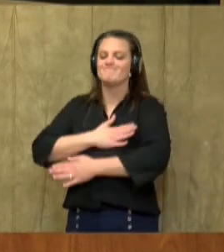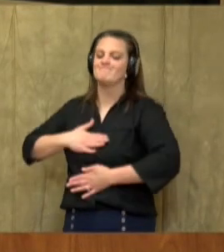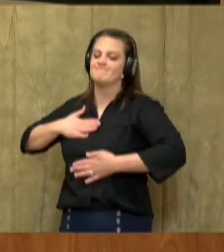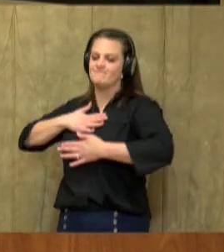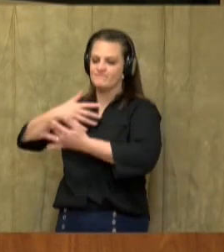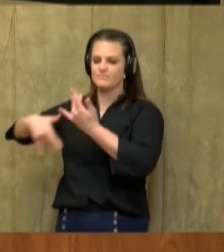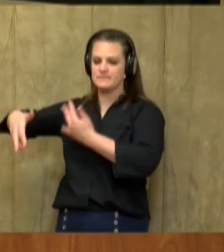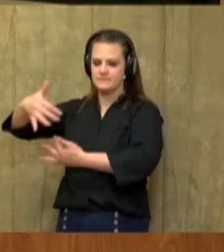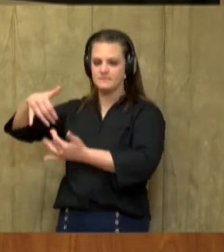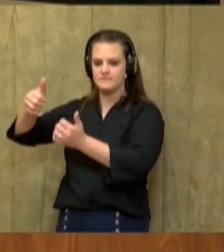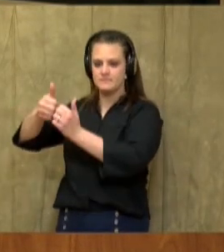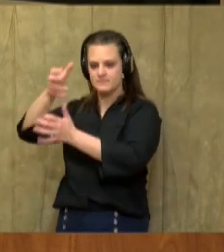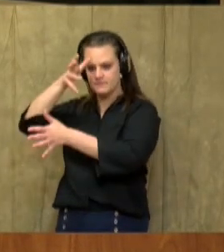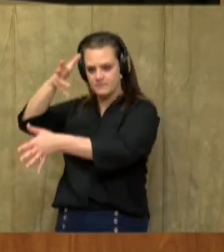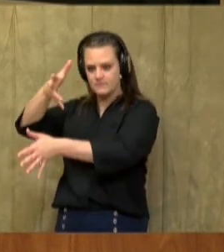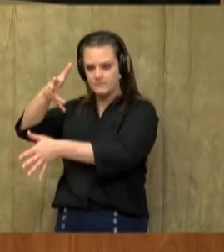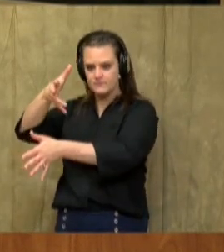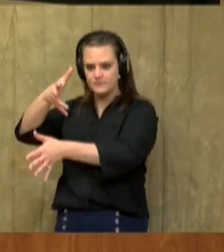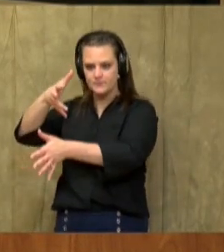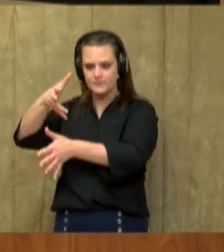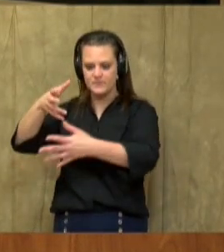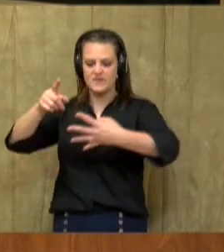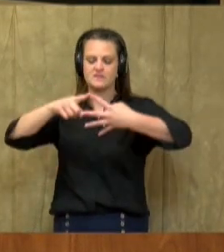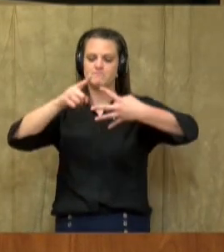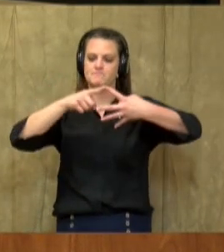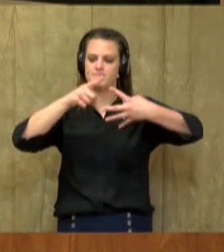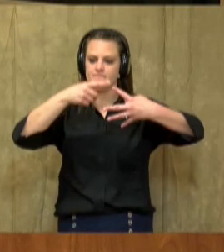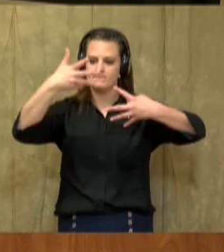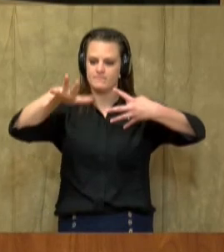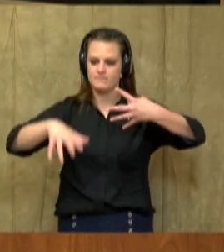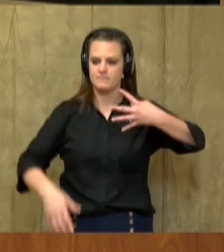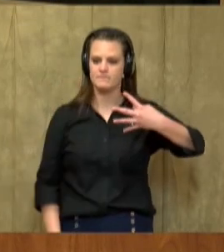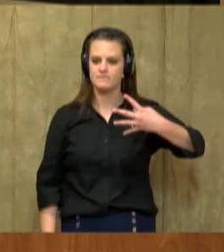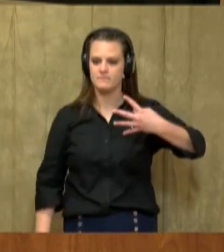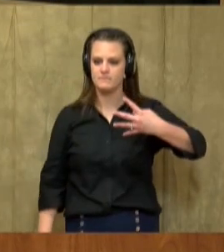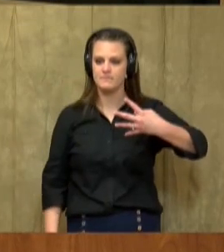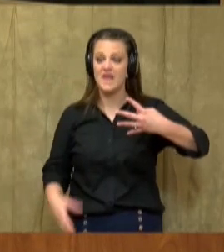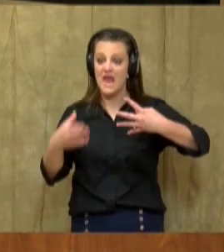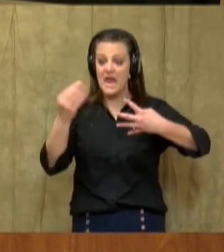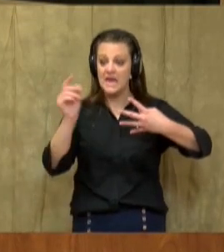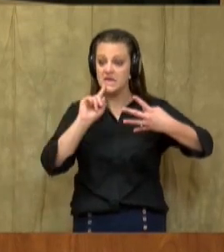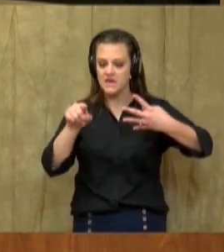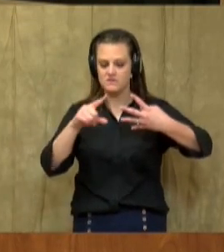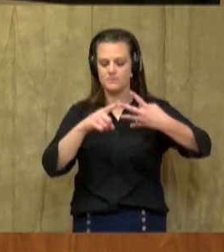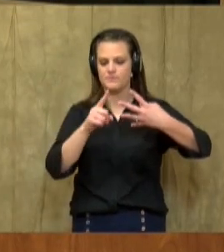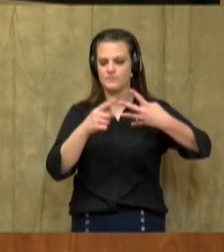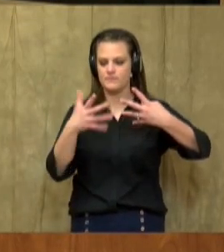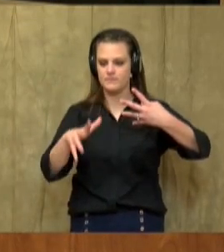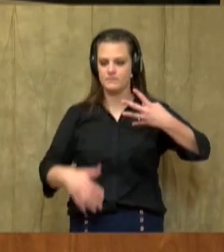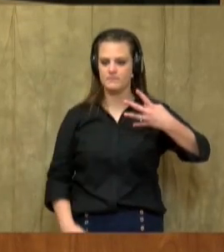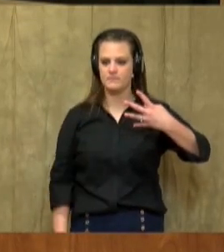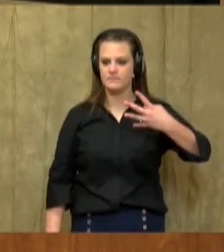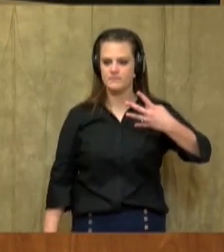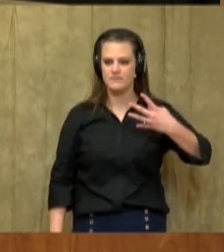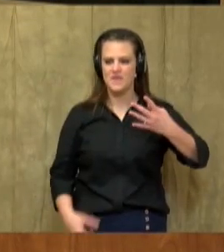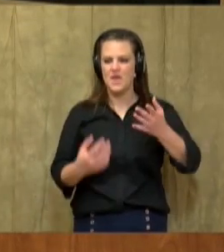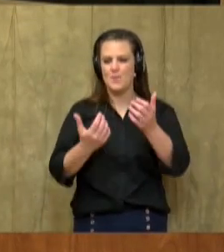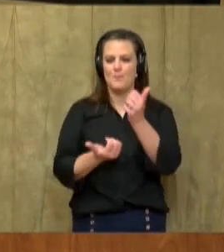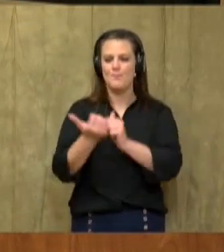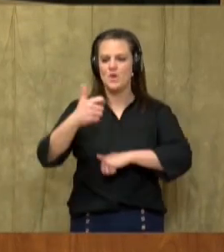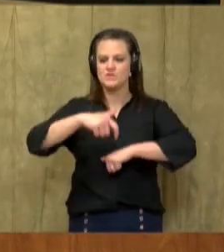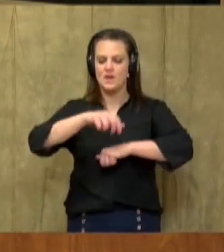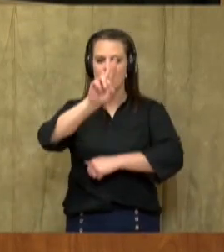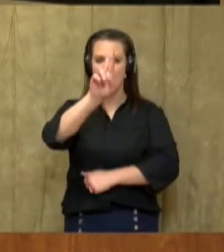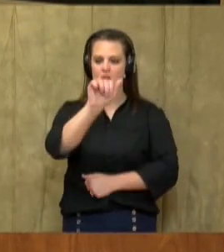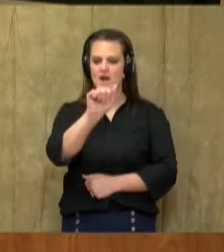enjoying spending time with him. Okay, that's restating the question, and it's answering. 9 times out of 10, those two, the R